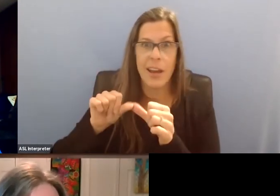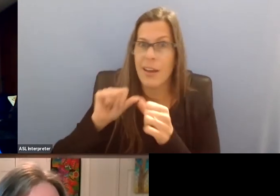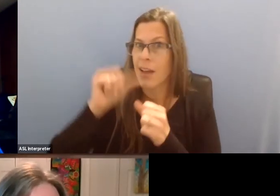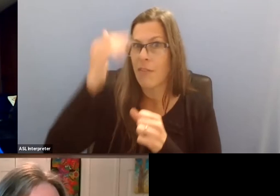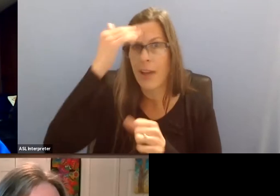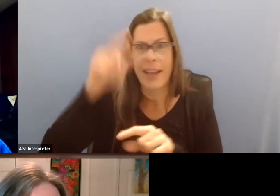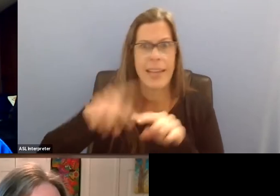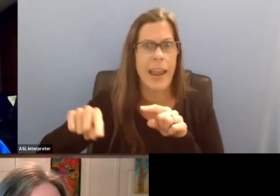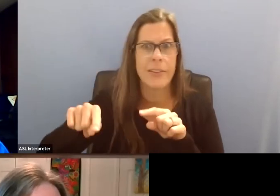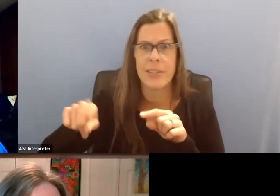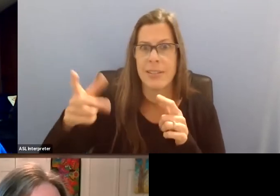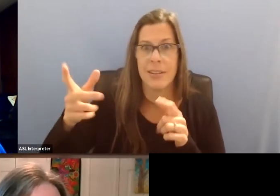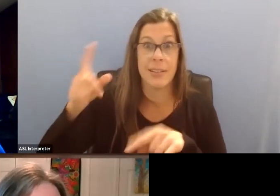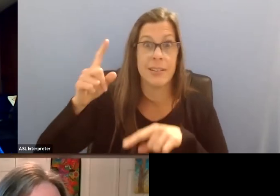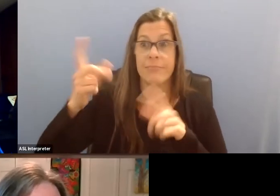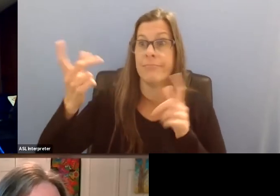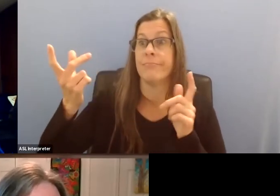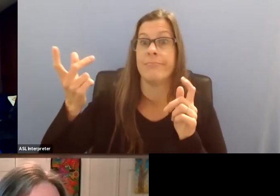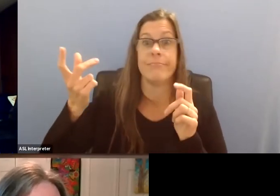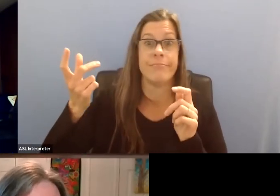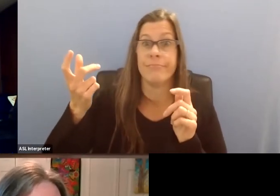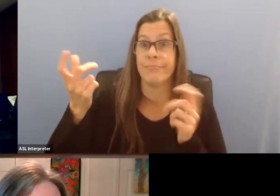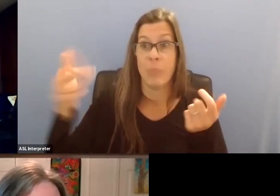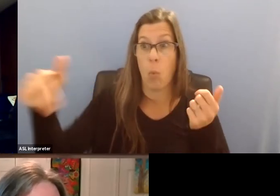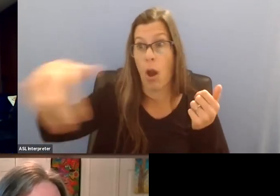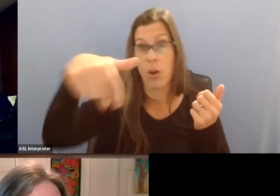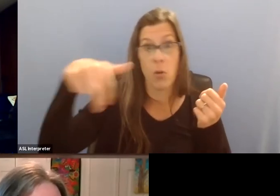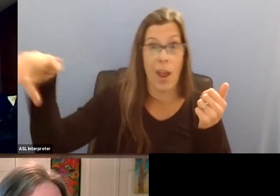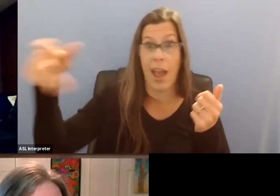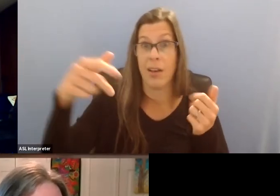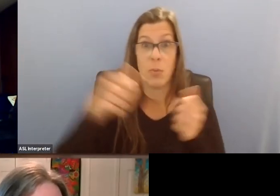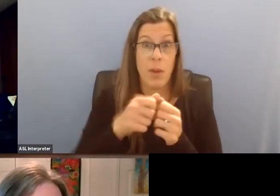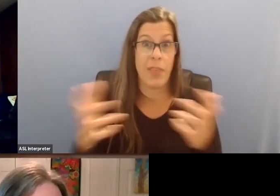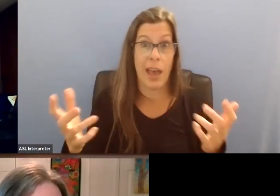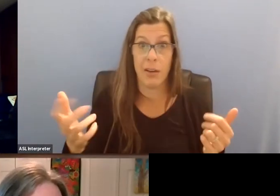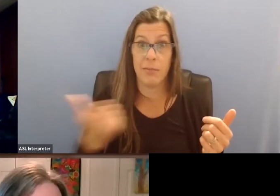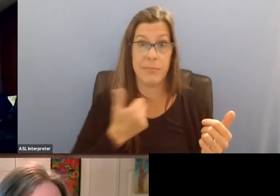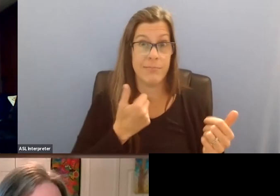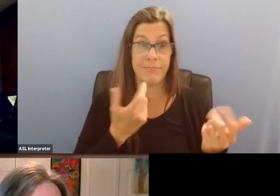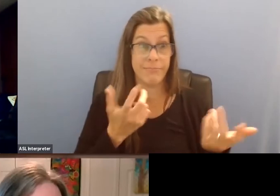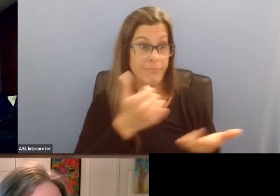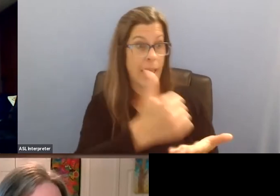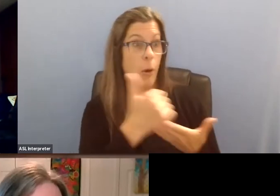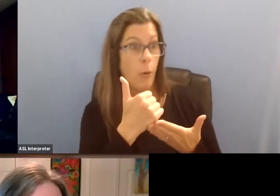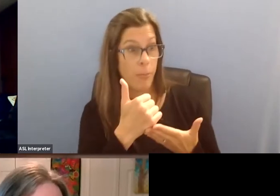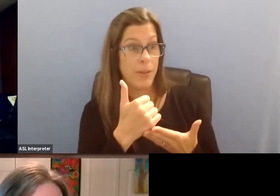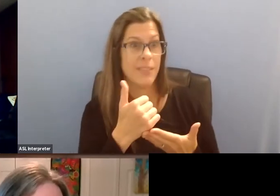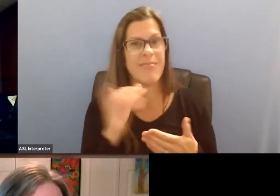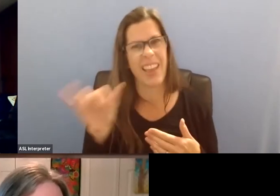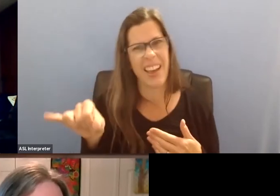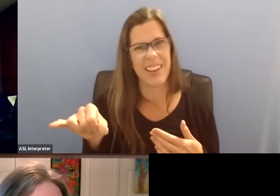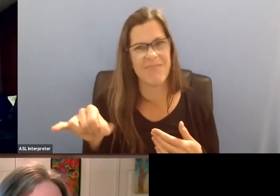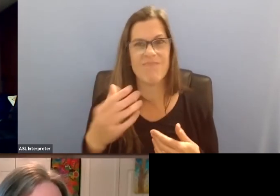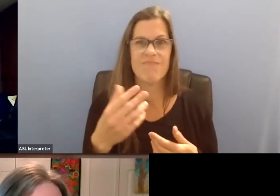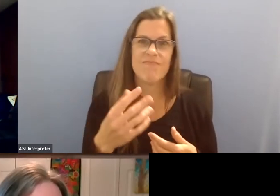Maybe some other blind people are able to do that, but that's not something I've been able to accomplish. So it's, that's one of the difficulties.